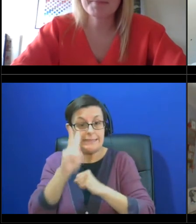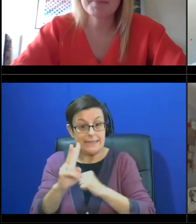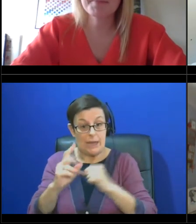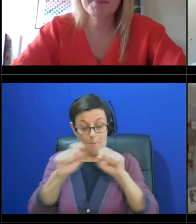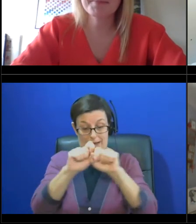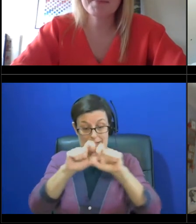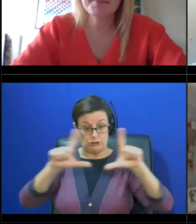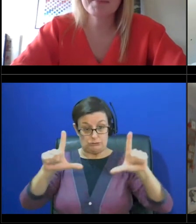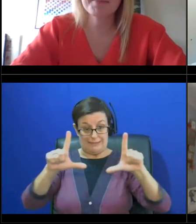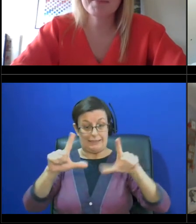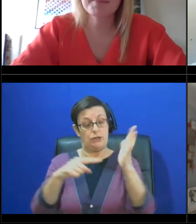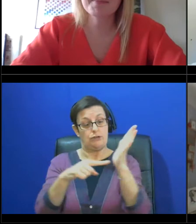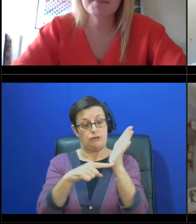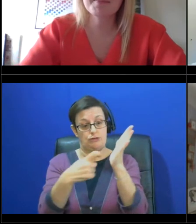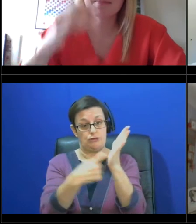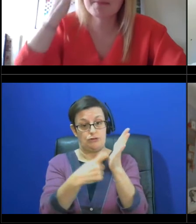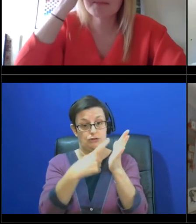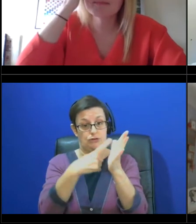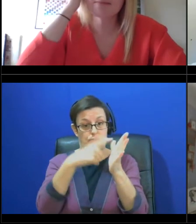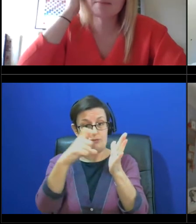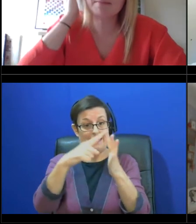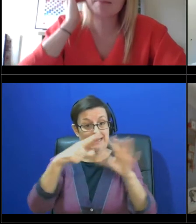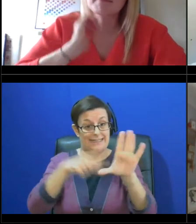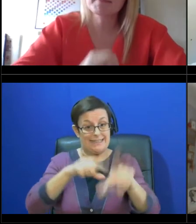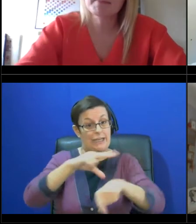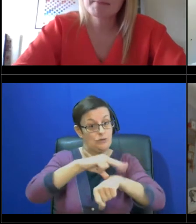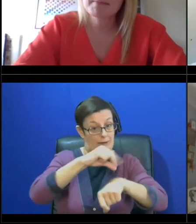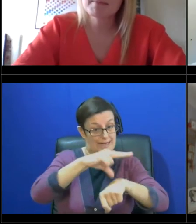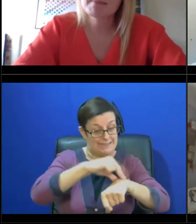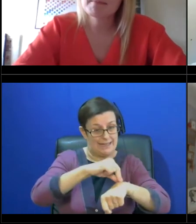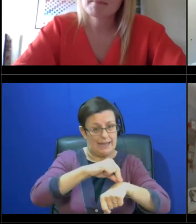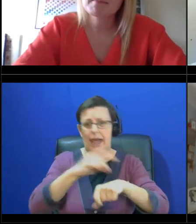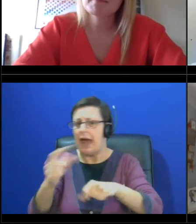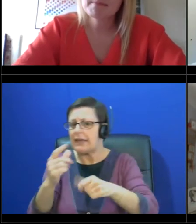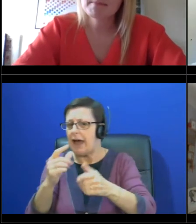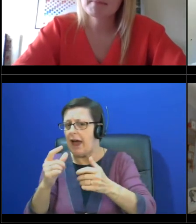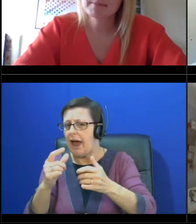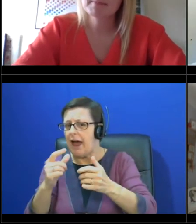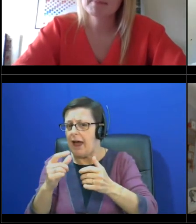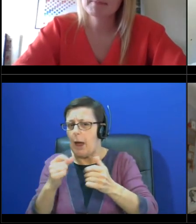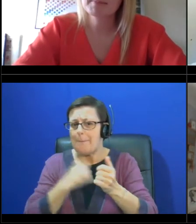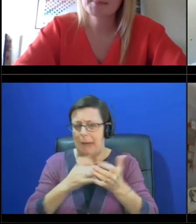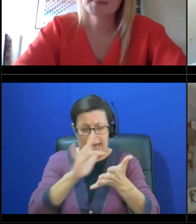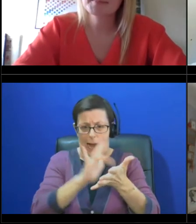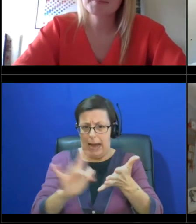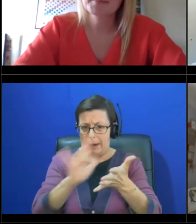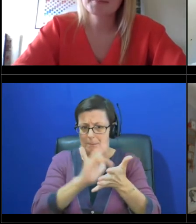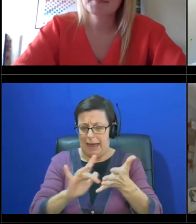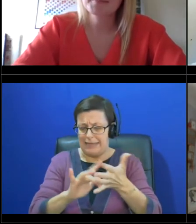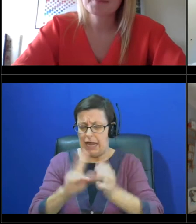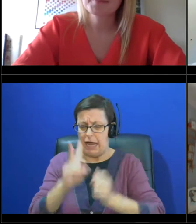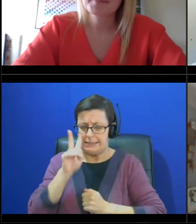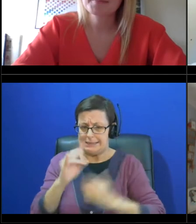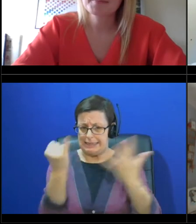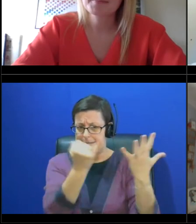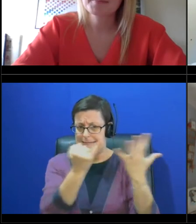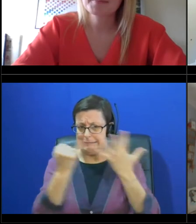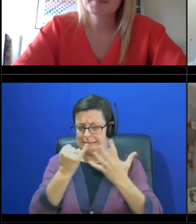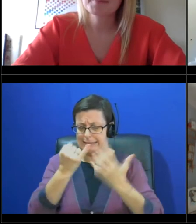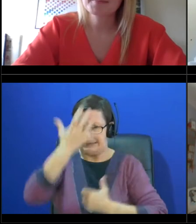screen, Tracy. Yes. And I'm not sure because my iPad only has six faces, so I'm not sure